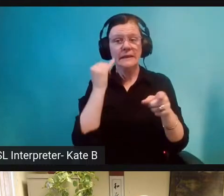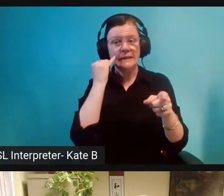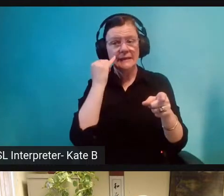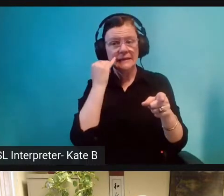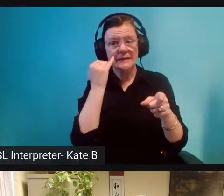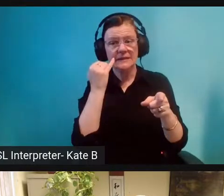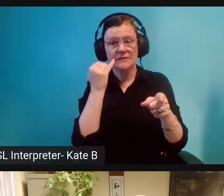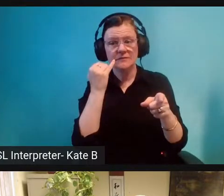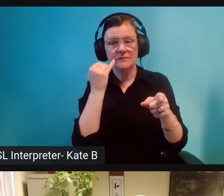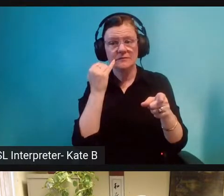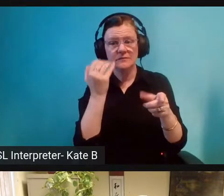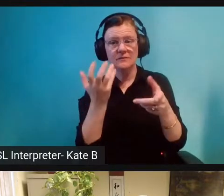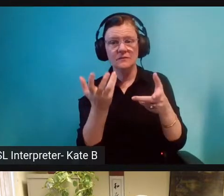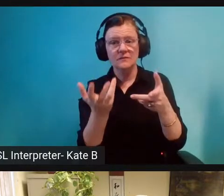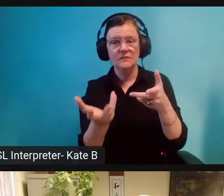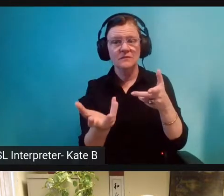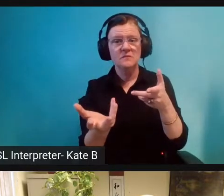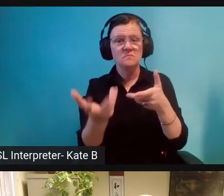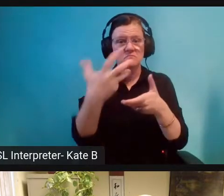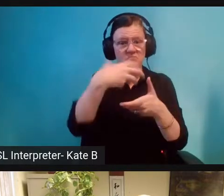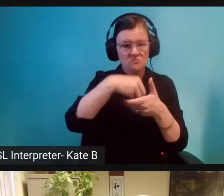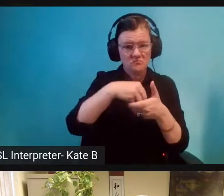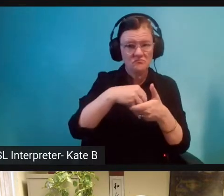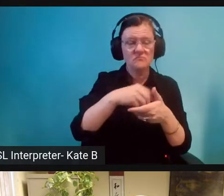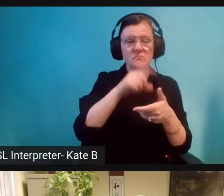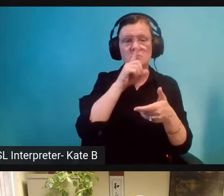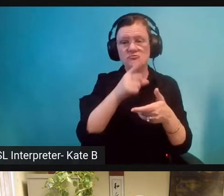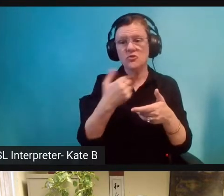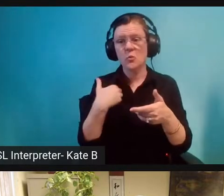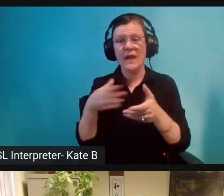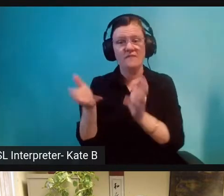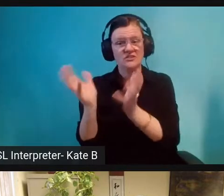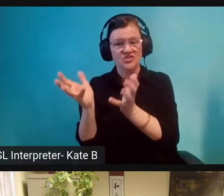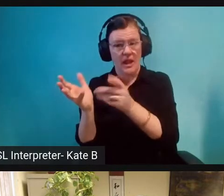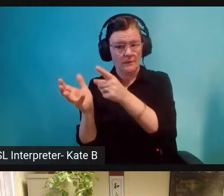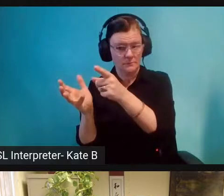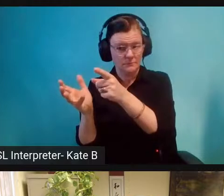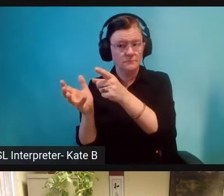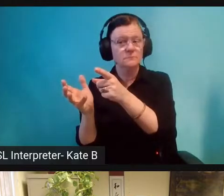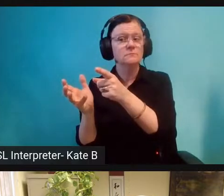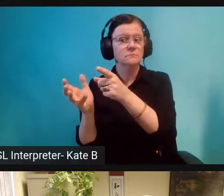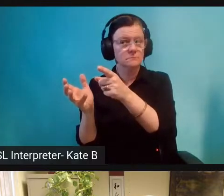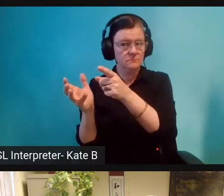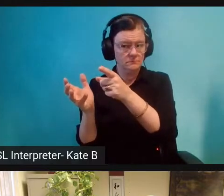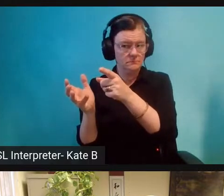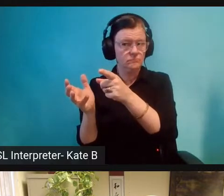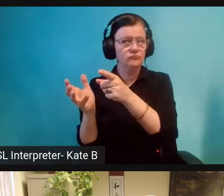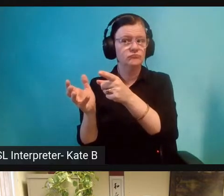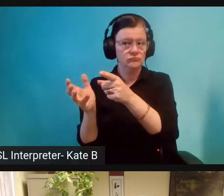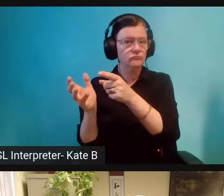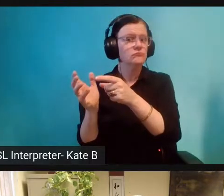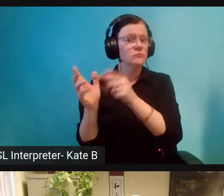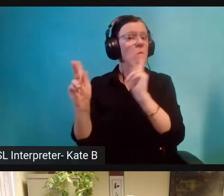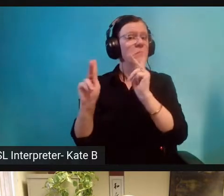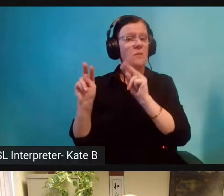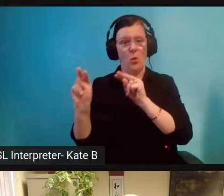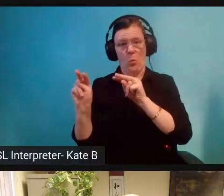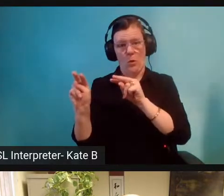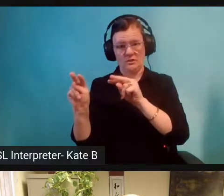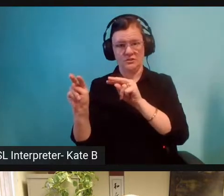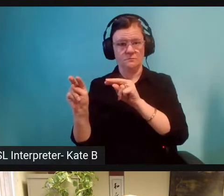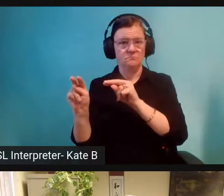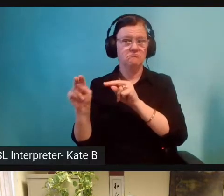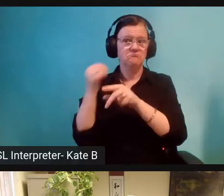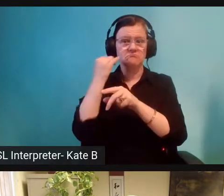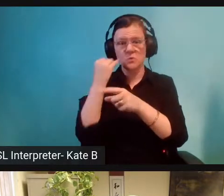this presentation, please know that we have a chat function there that is going to be monitored by one of the